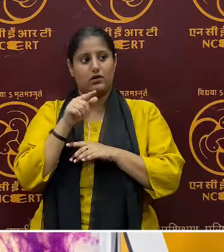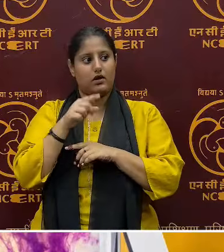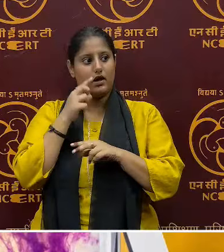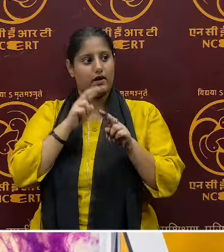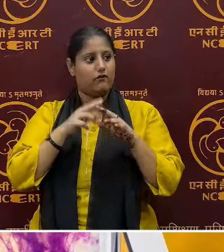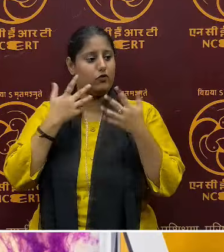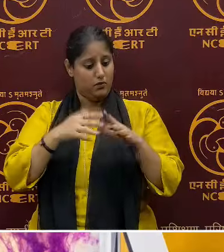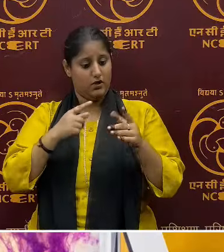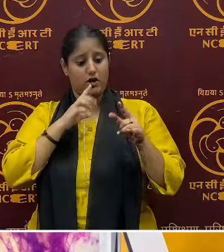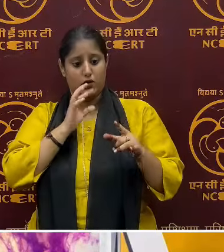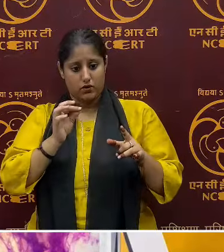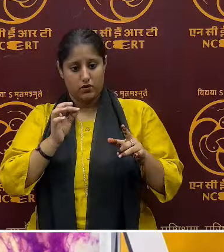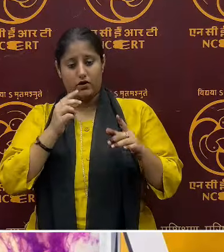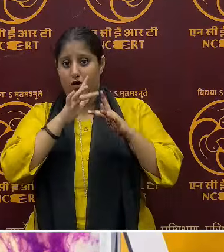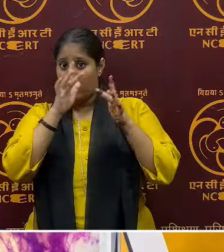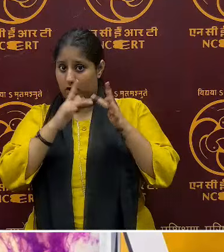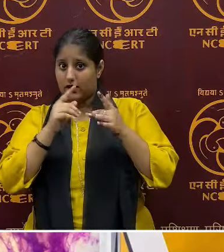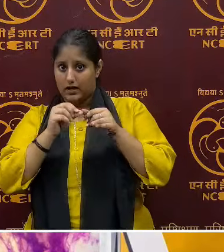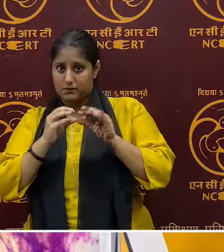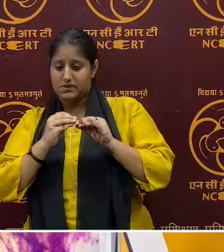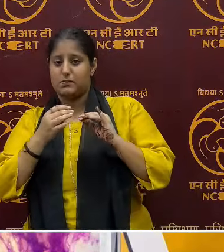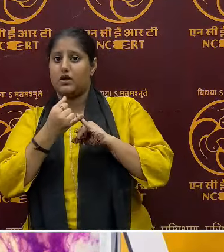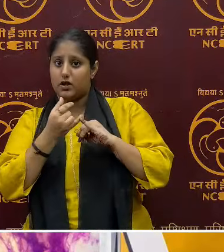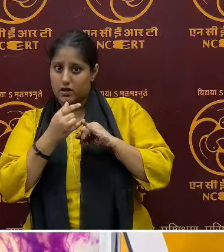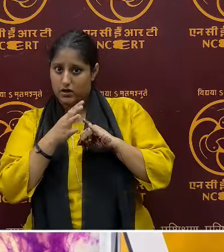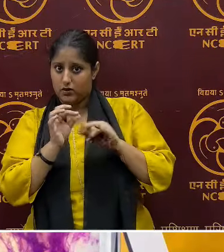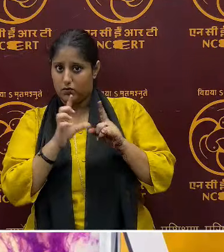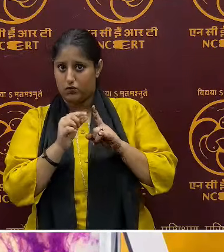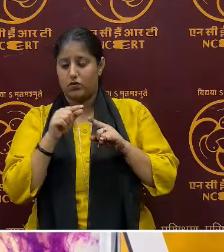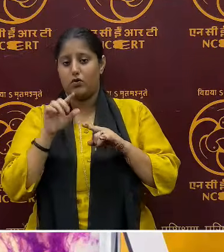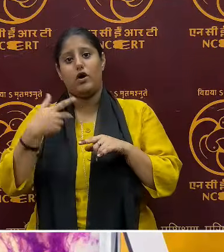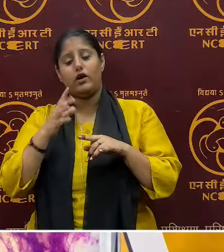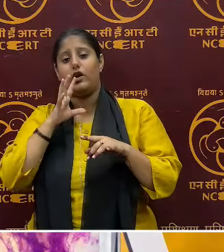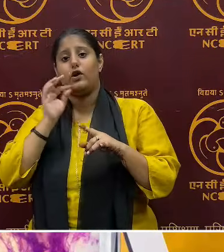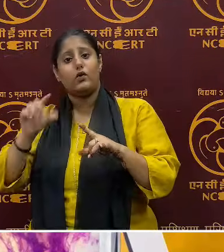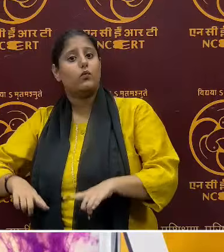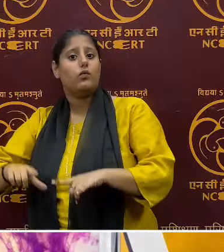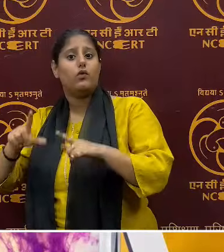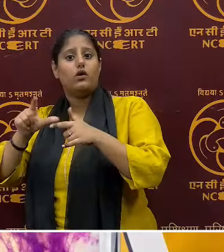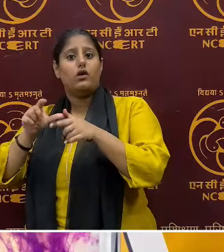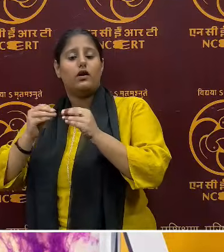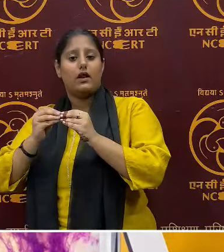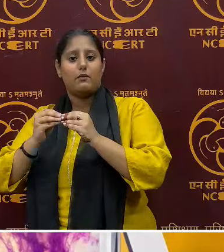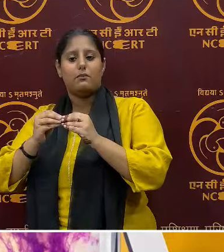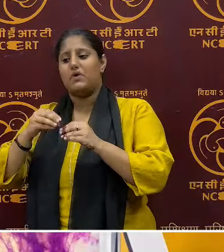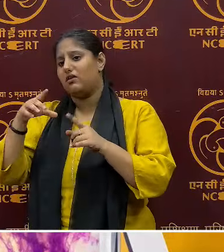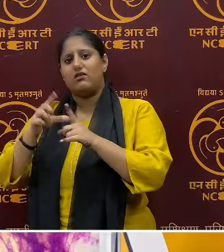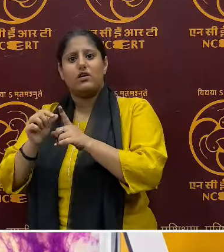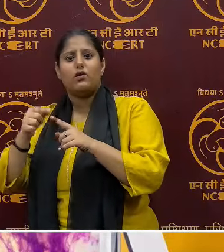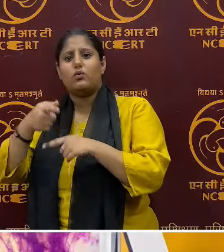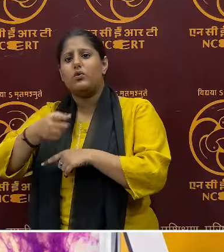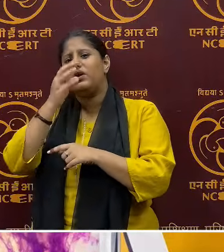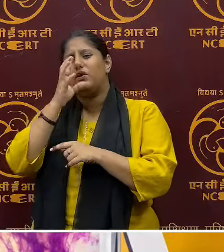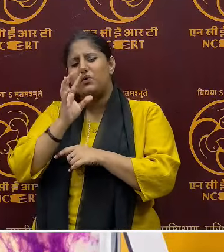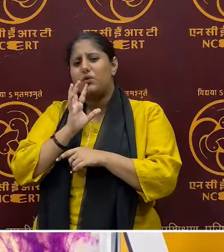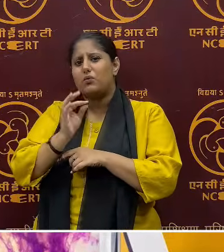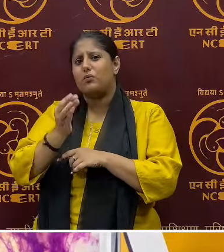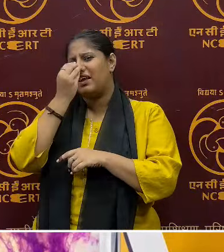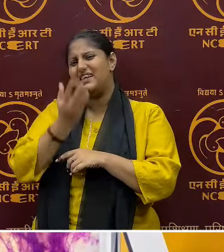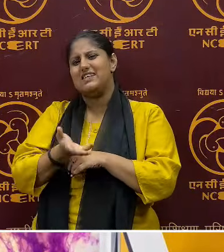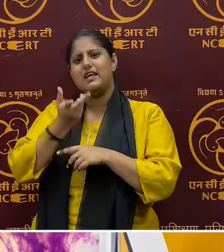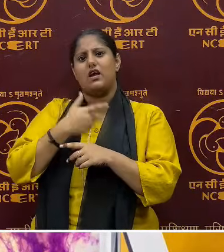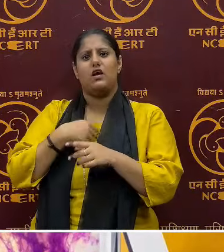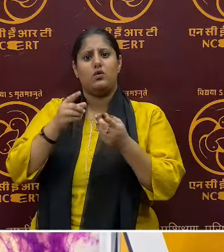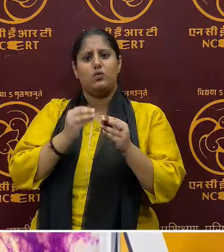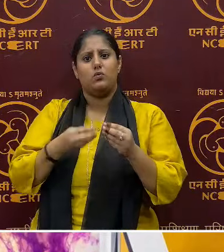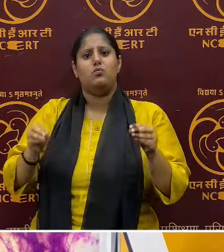perform in the virtual lab, then you will perform in the real labs. So obviously it will be very easier for them and they will perform it with